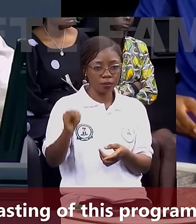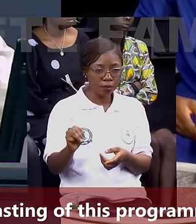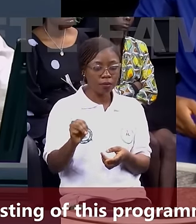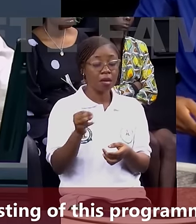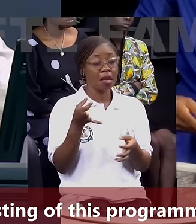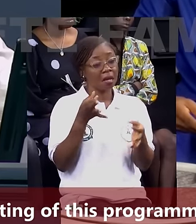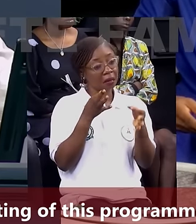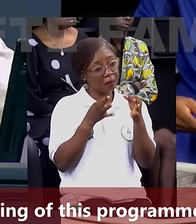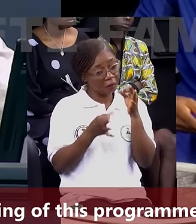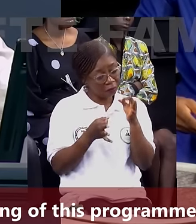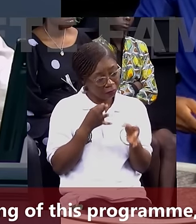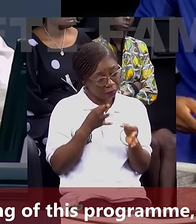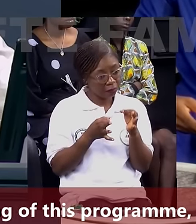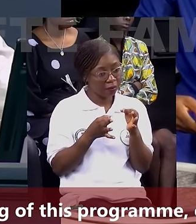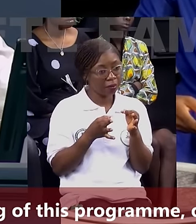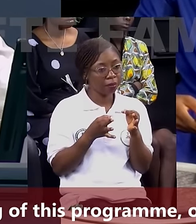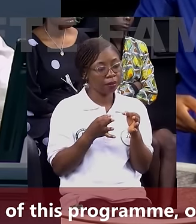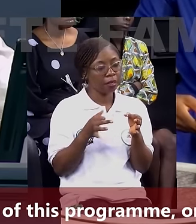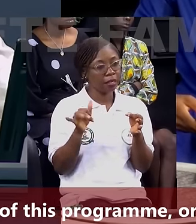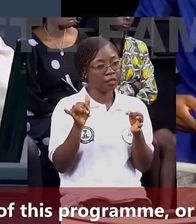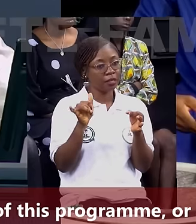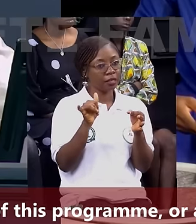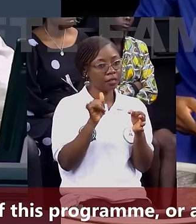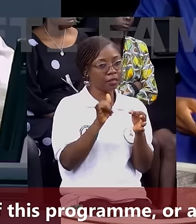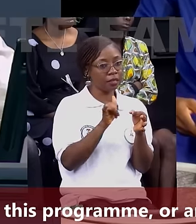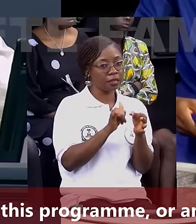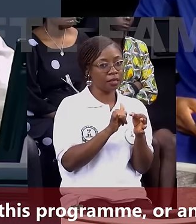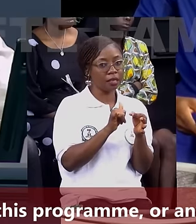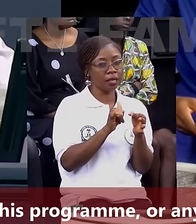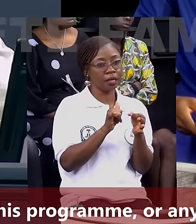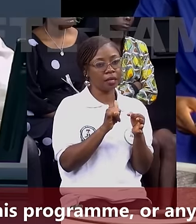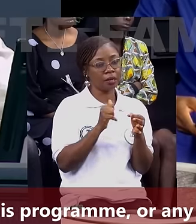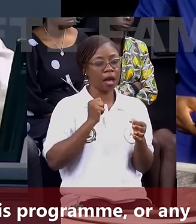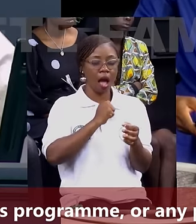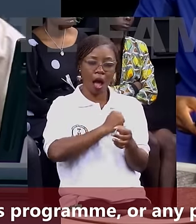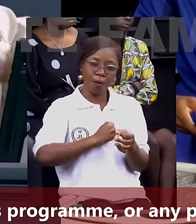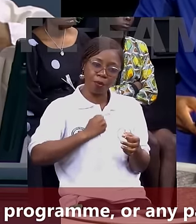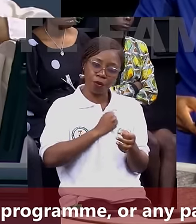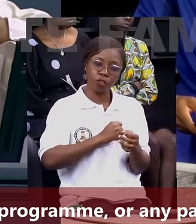eventually they did the retraction and apology speech.